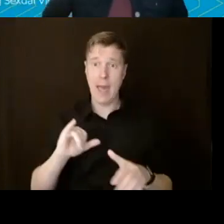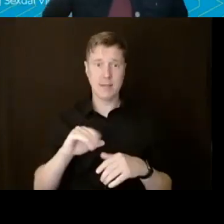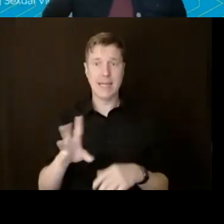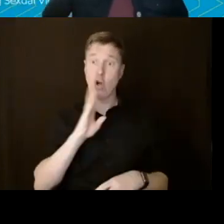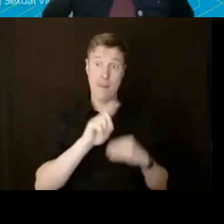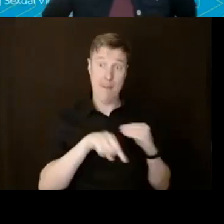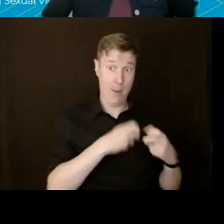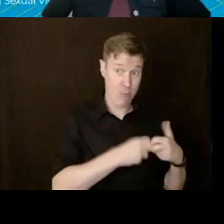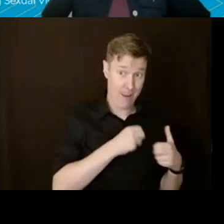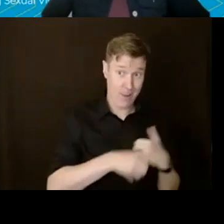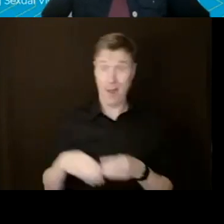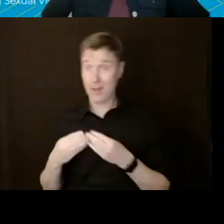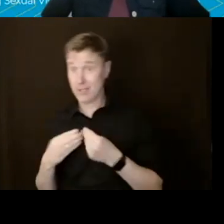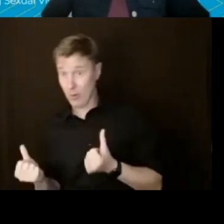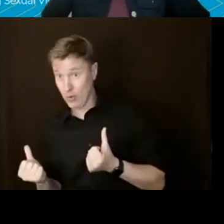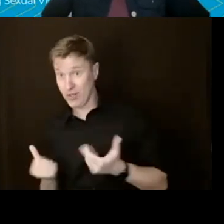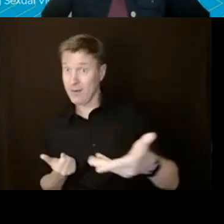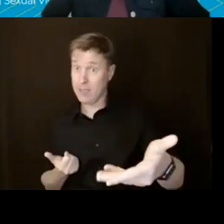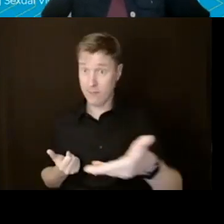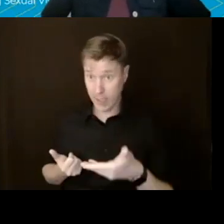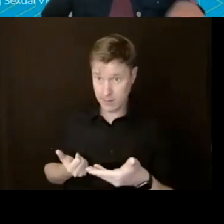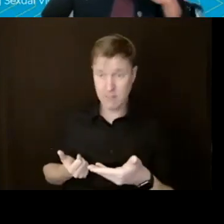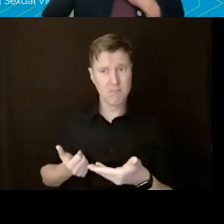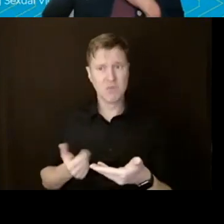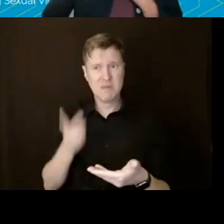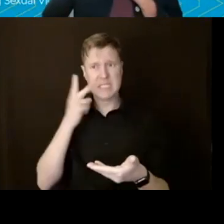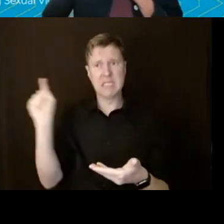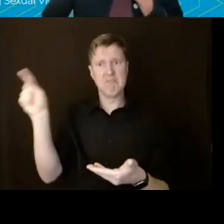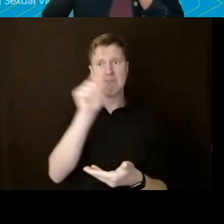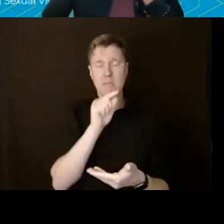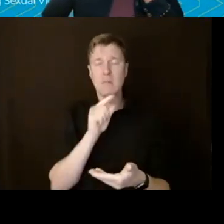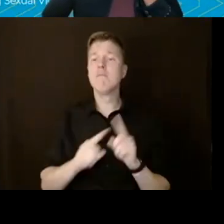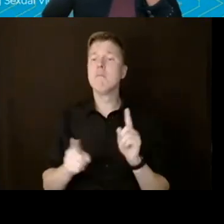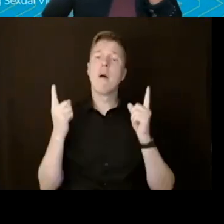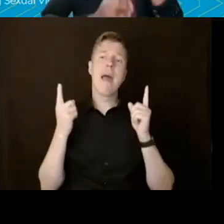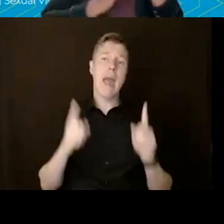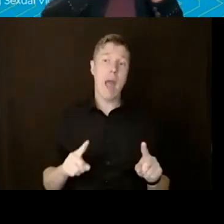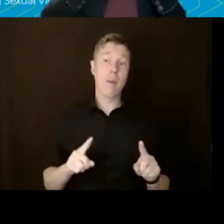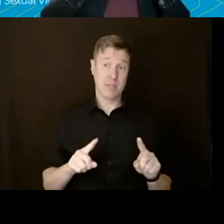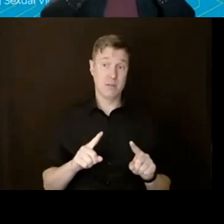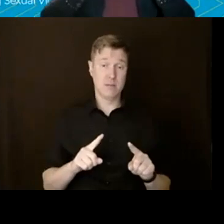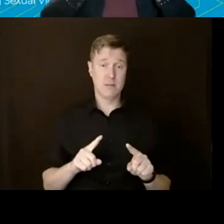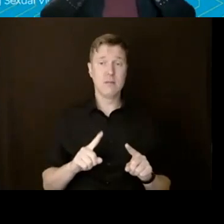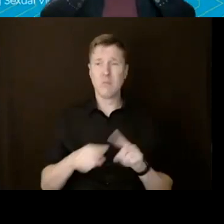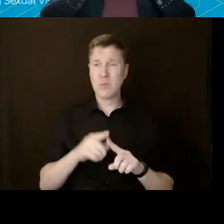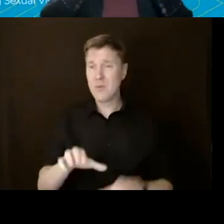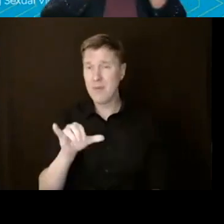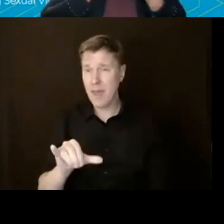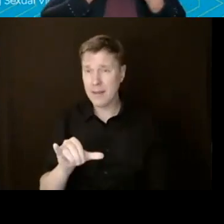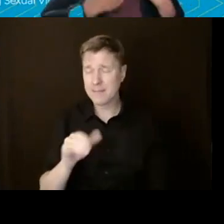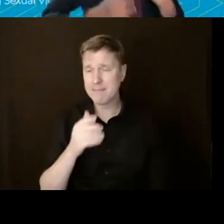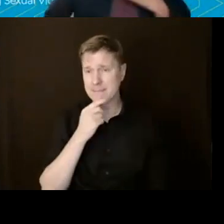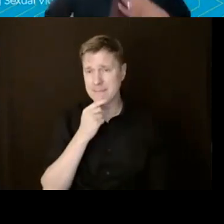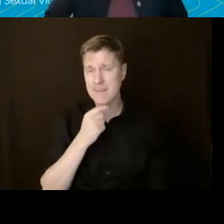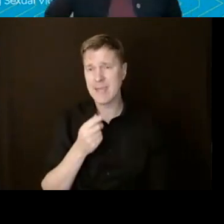the solution, and invite you to action. What tends to happen when we do that, it's a